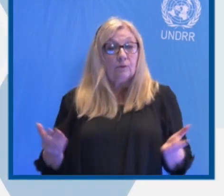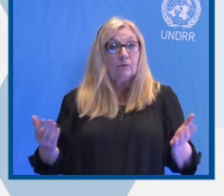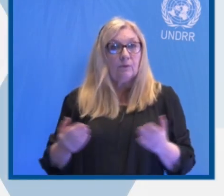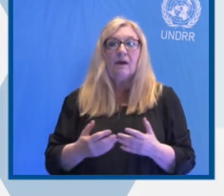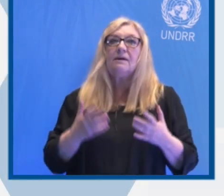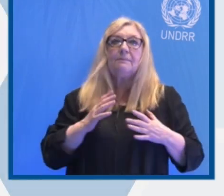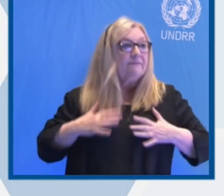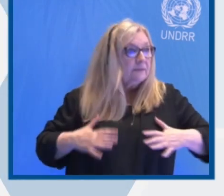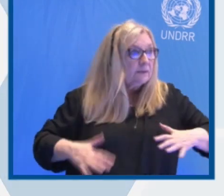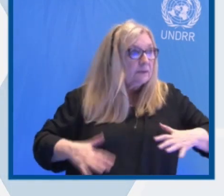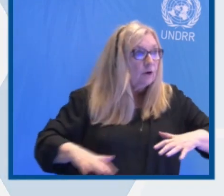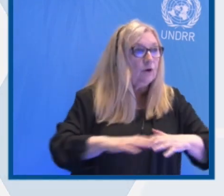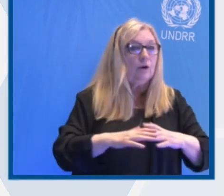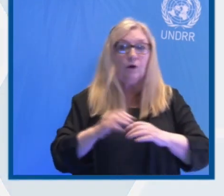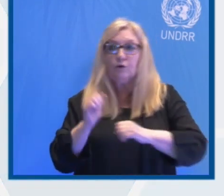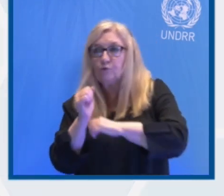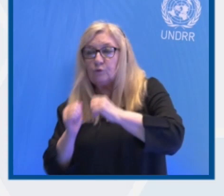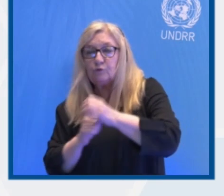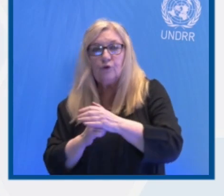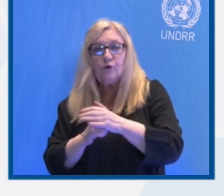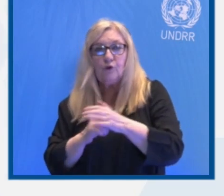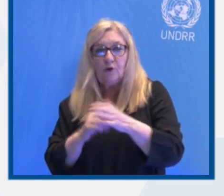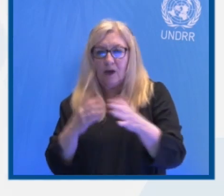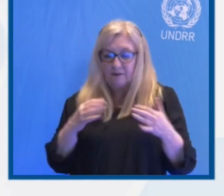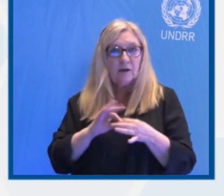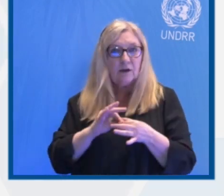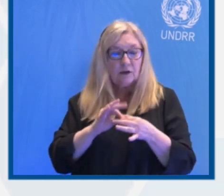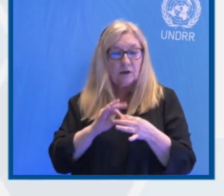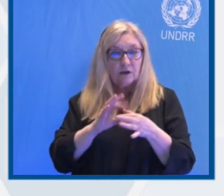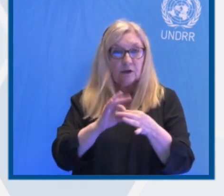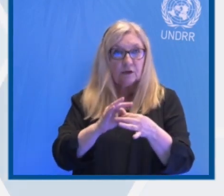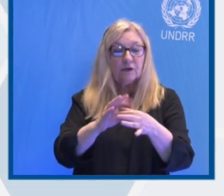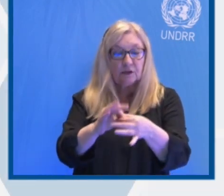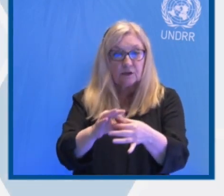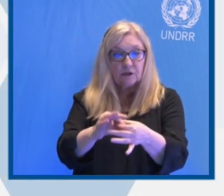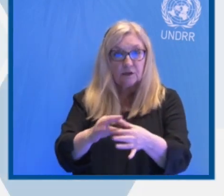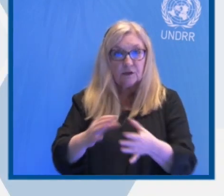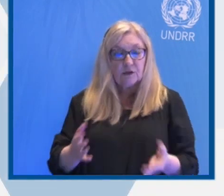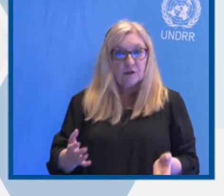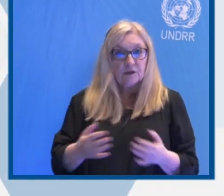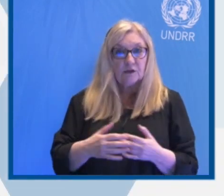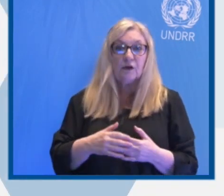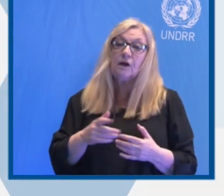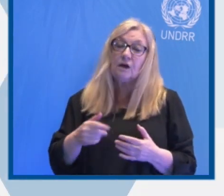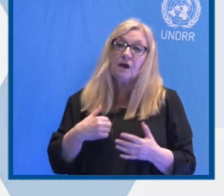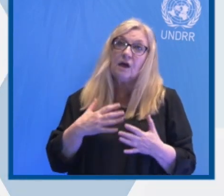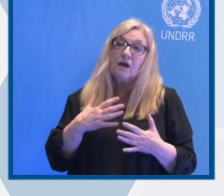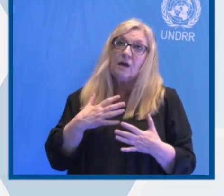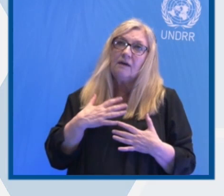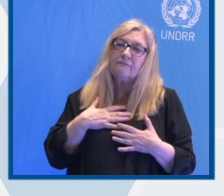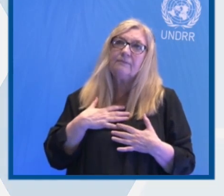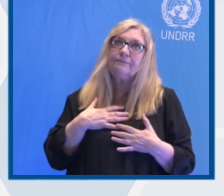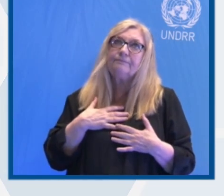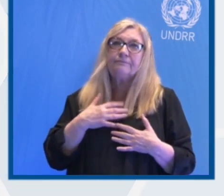in some ways, many of the physical really lock into some of the physical risks. And there's a need, given the